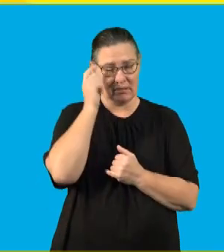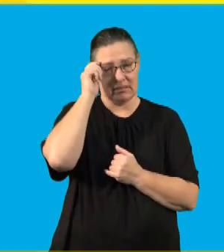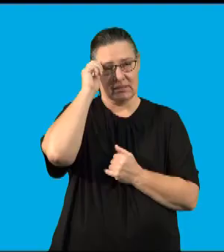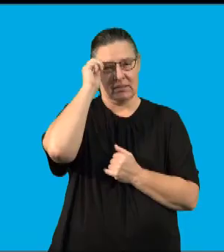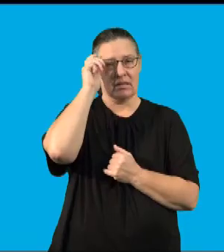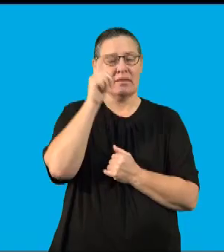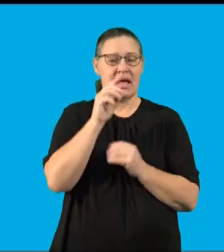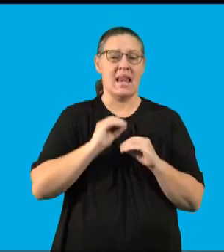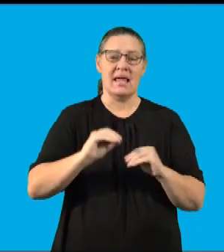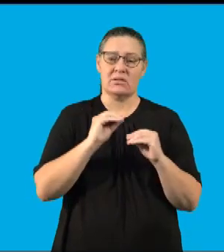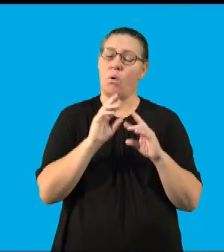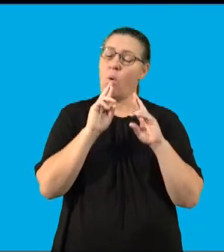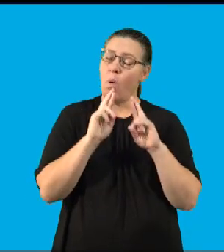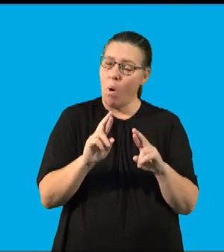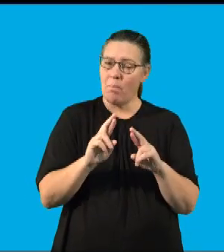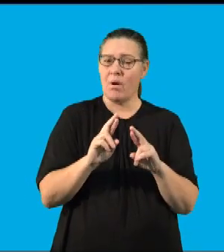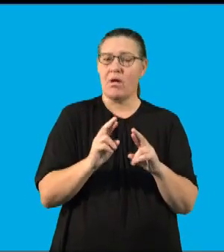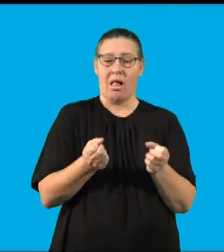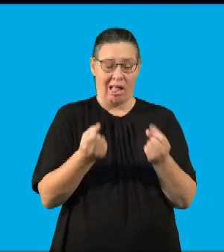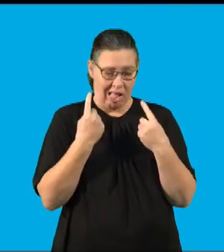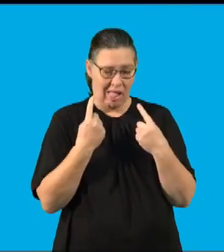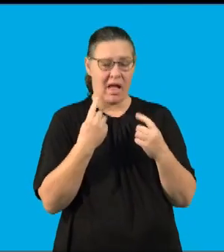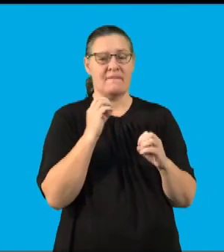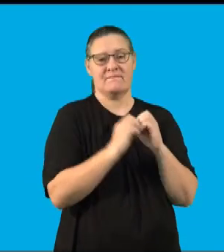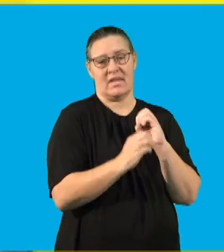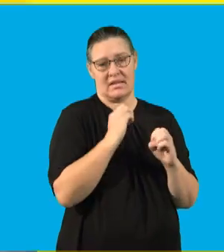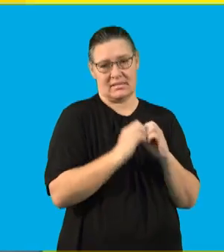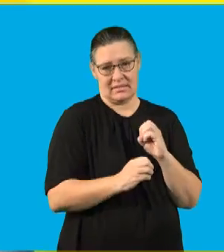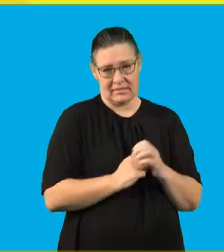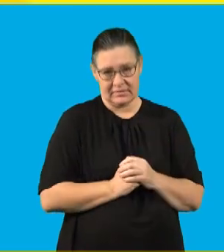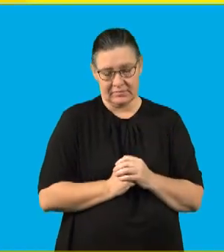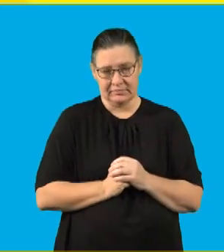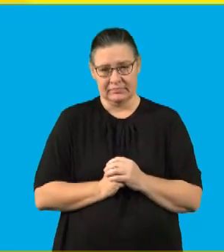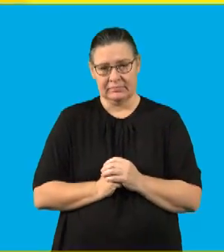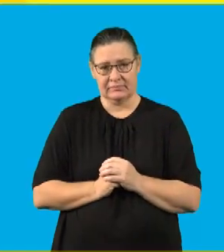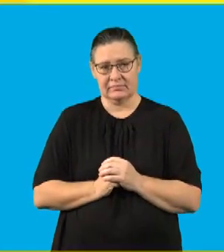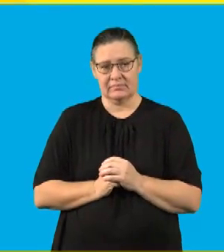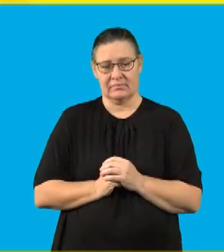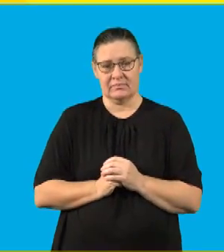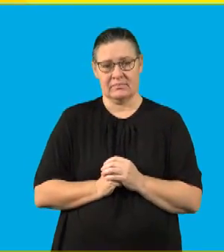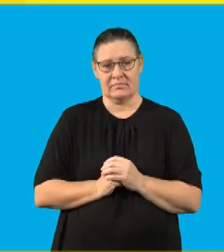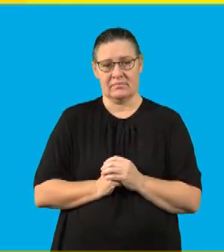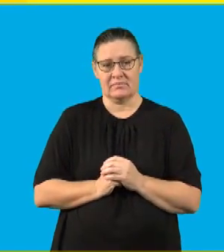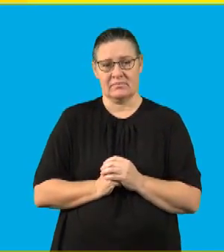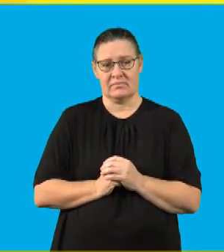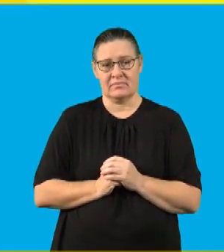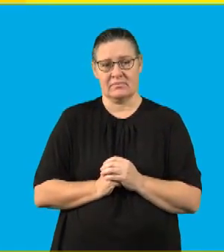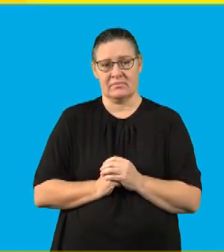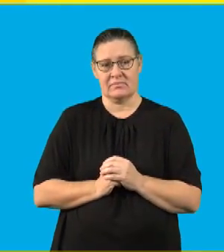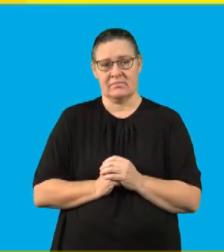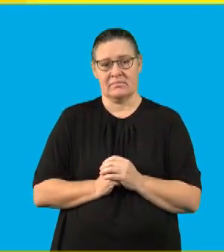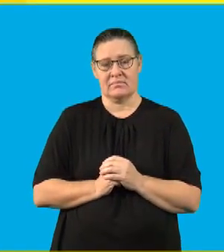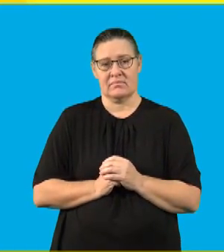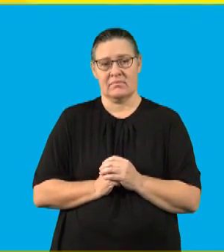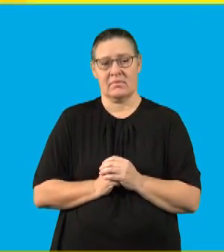them. And again, this lesson is hoping to address certain misconceptions that are having to do with this particular question